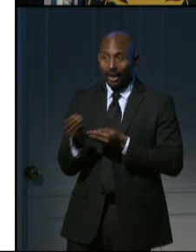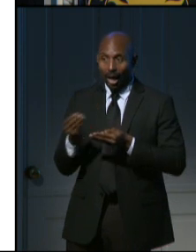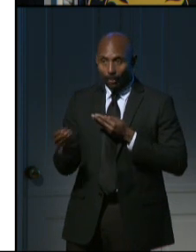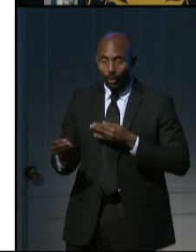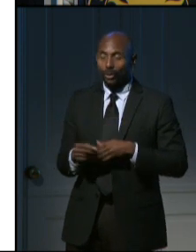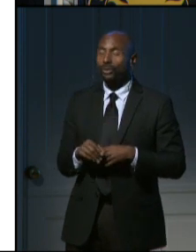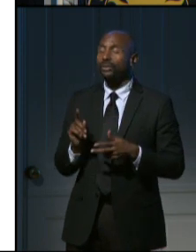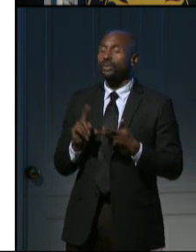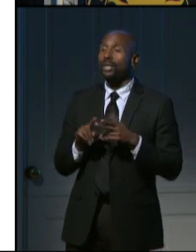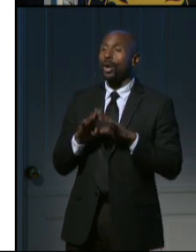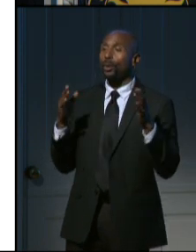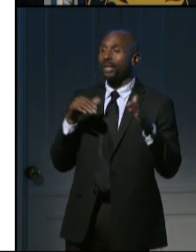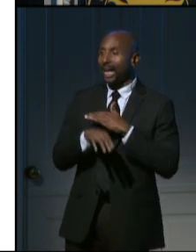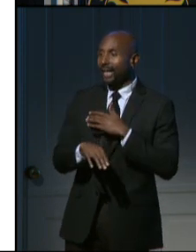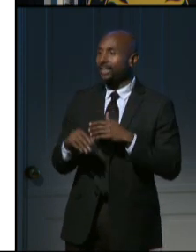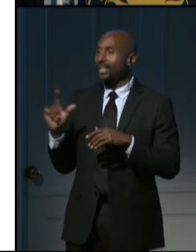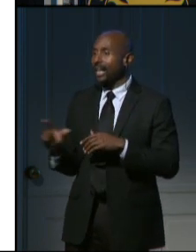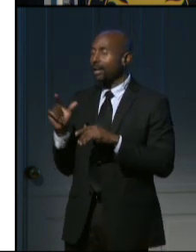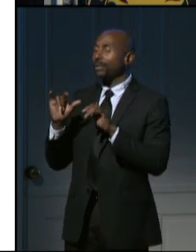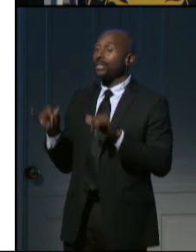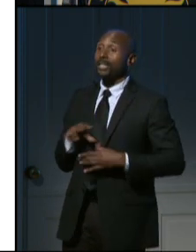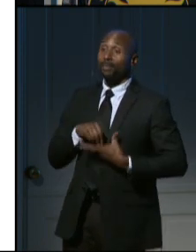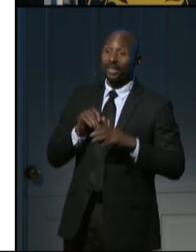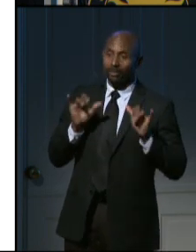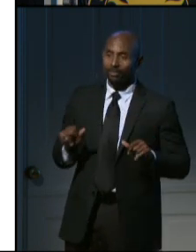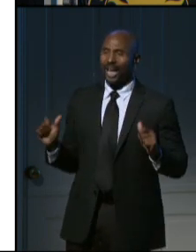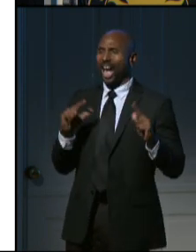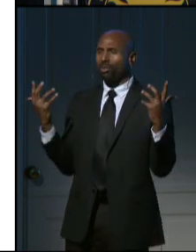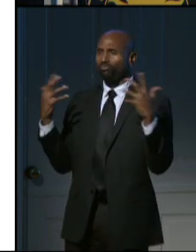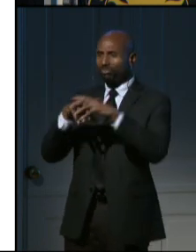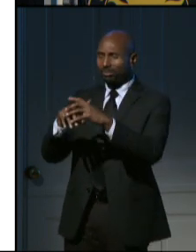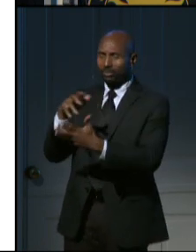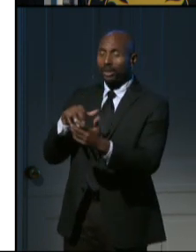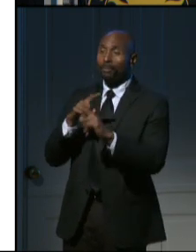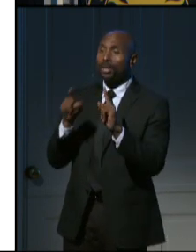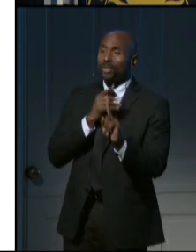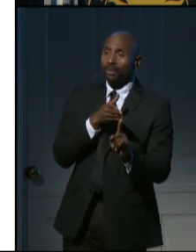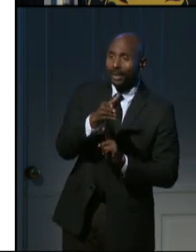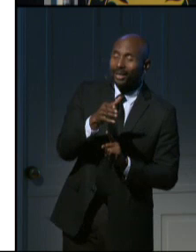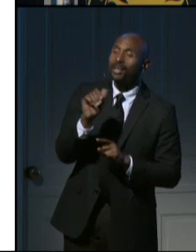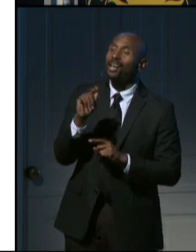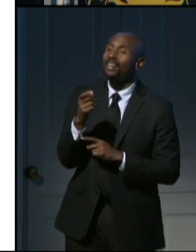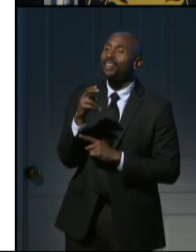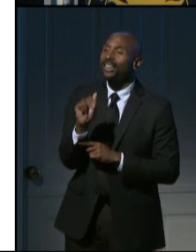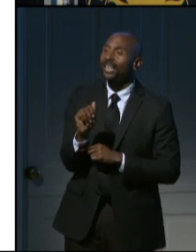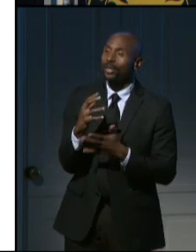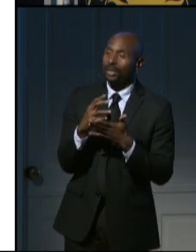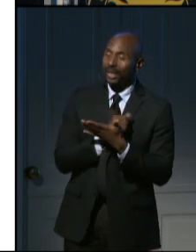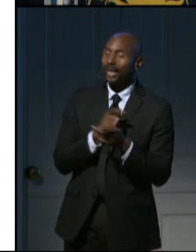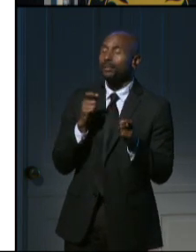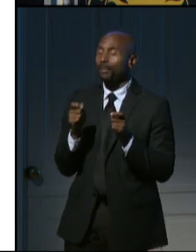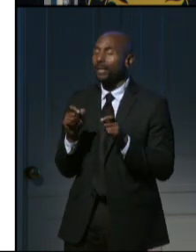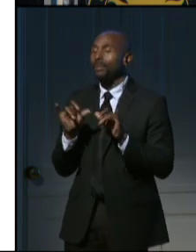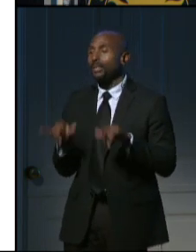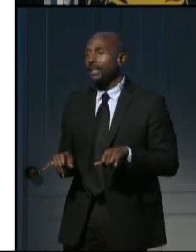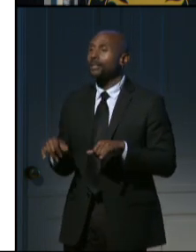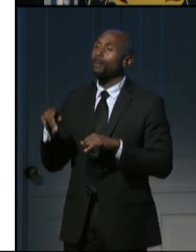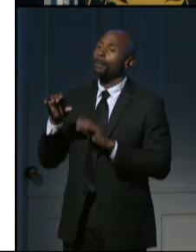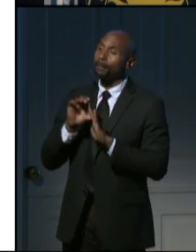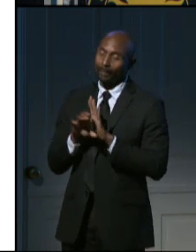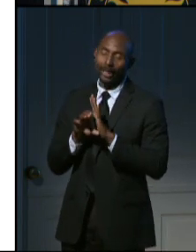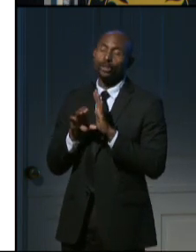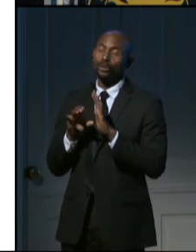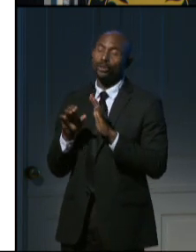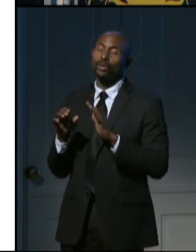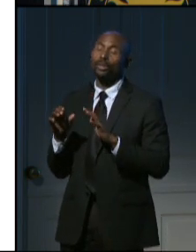systems, and how they all relate. But the main center is really Athena, which is our collection management system, and Piction, our digital asset management system, and